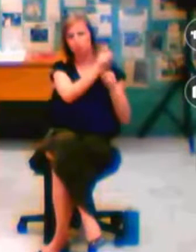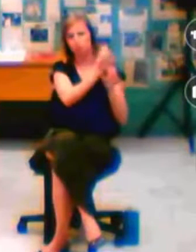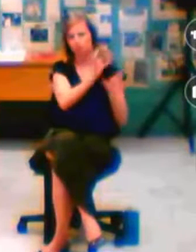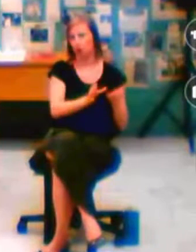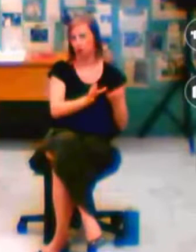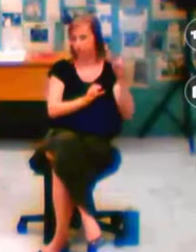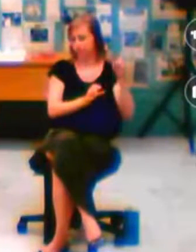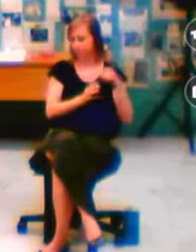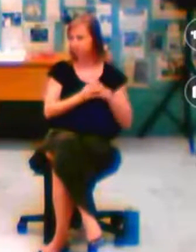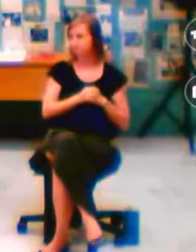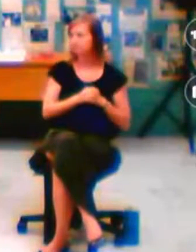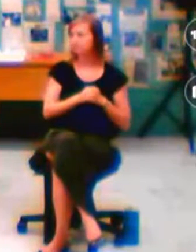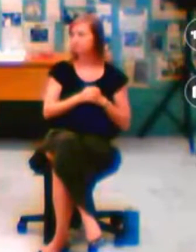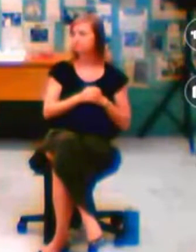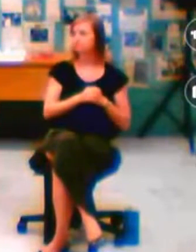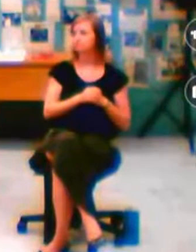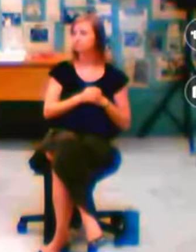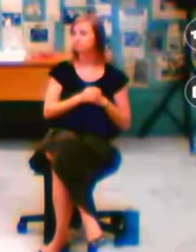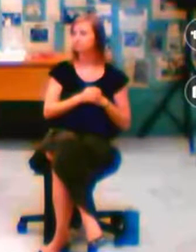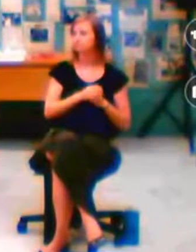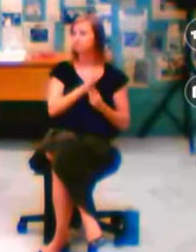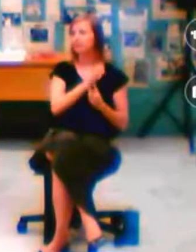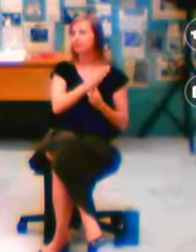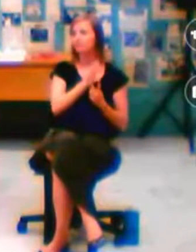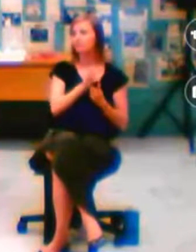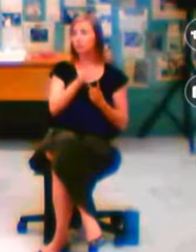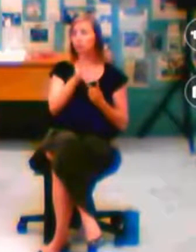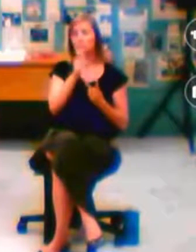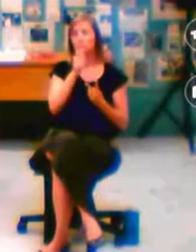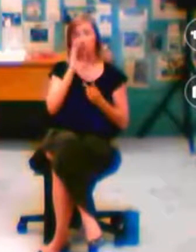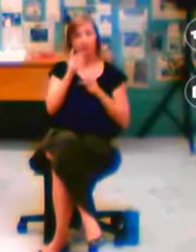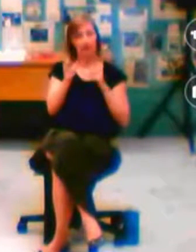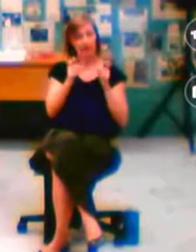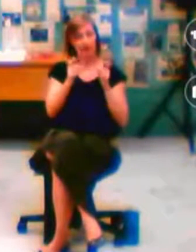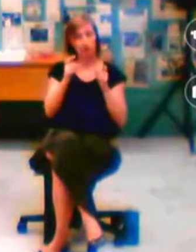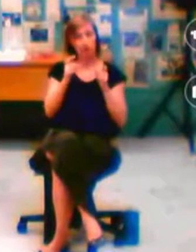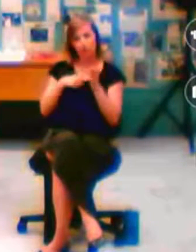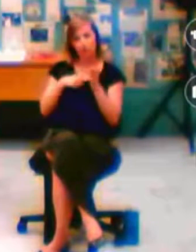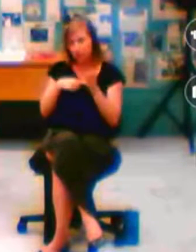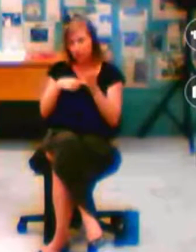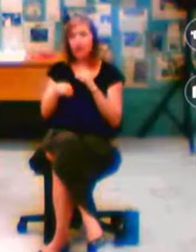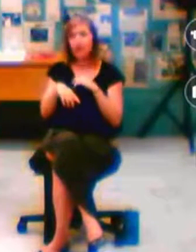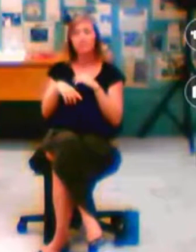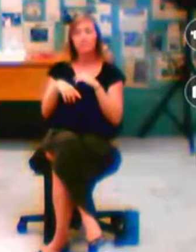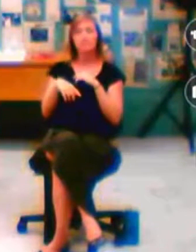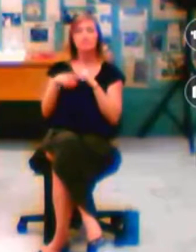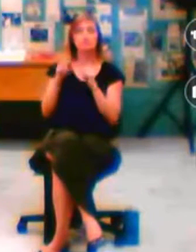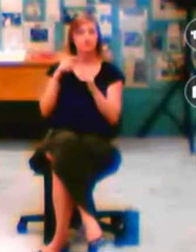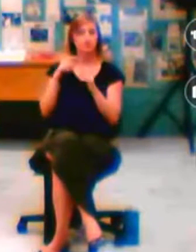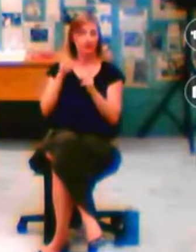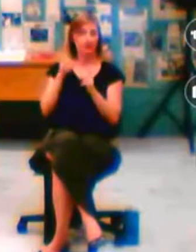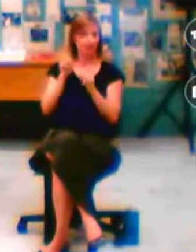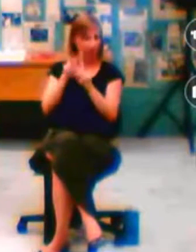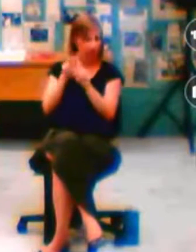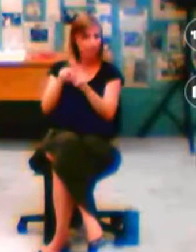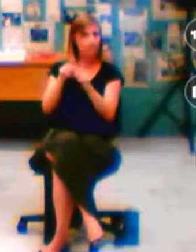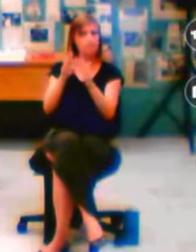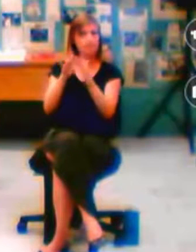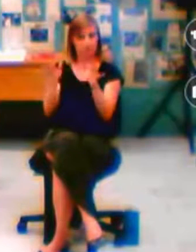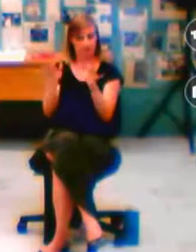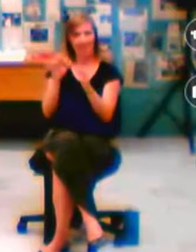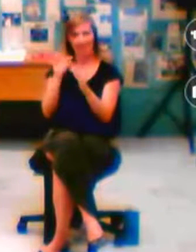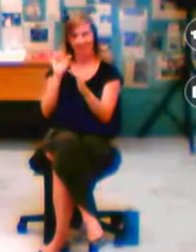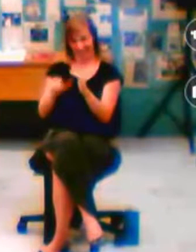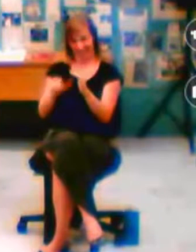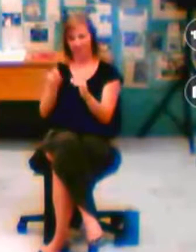Colorado Care, or pay into Colorado Care instead of your current insurance plan for people who live in Colorado, and that would be the employer's